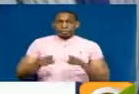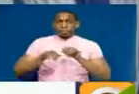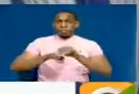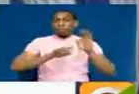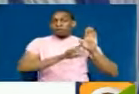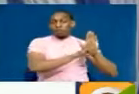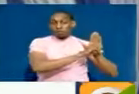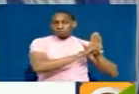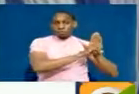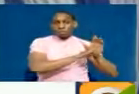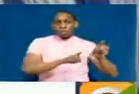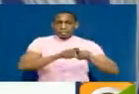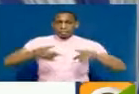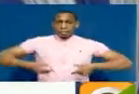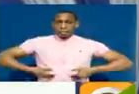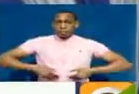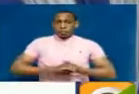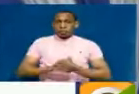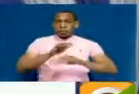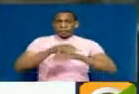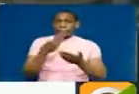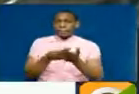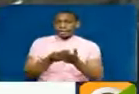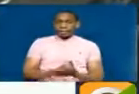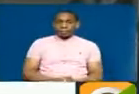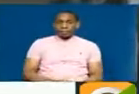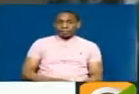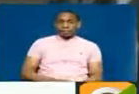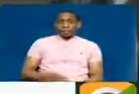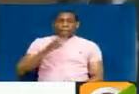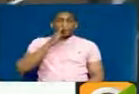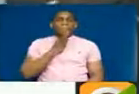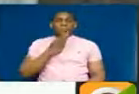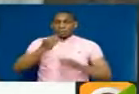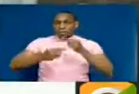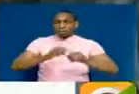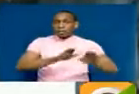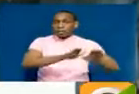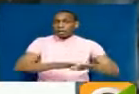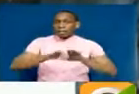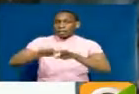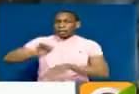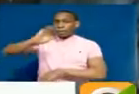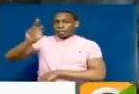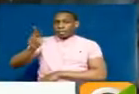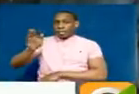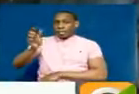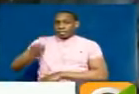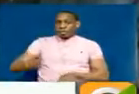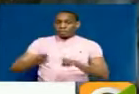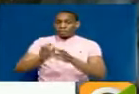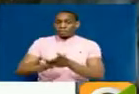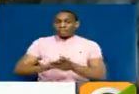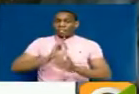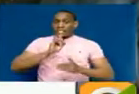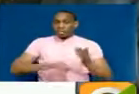Tuzingatie sheria na vijana wapate pesa mfukoni. The Amani leader has intensified his campaigns in the Mount Kenya region, where